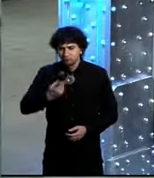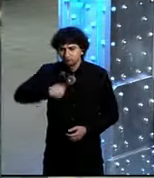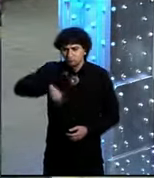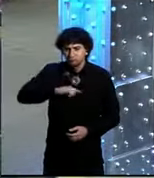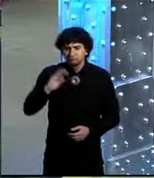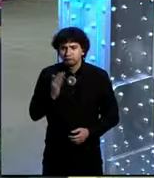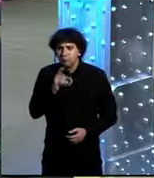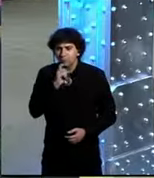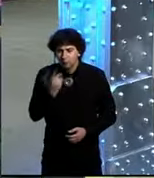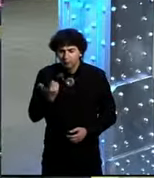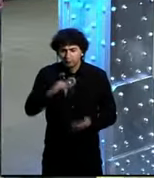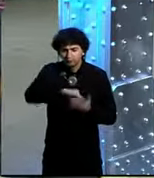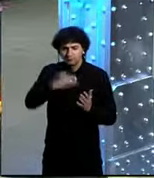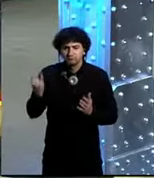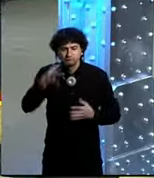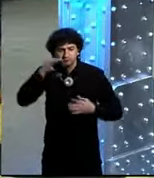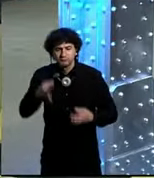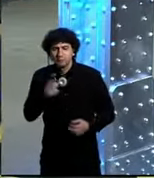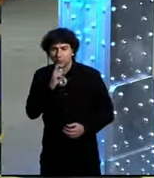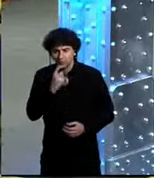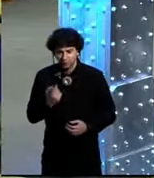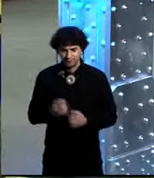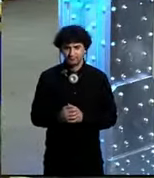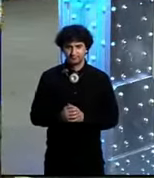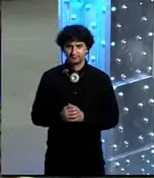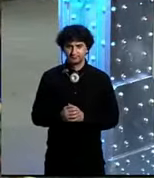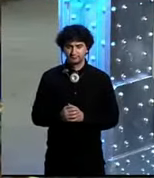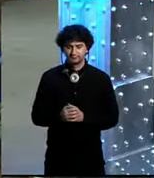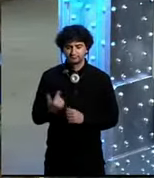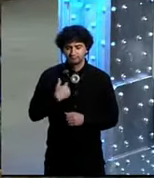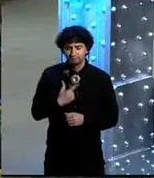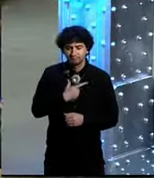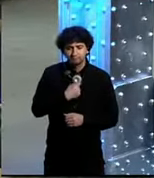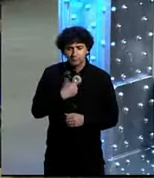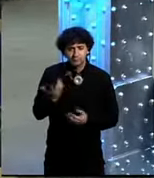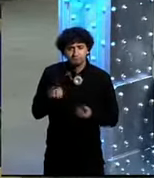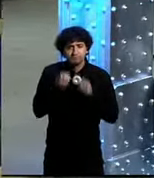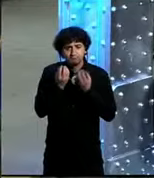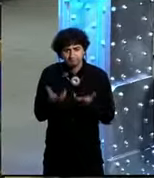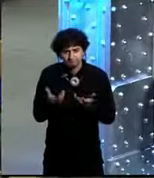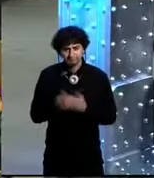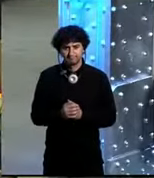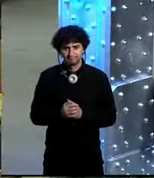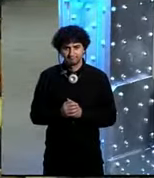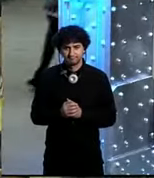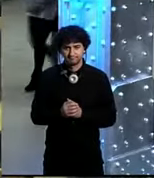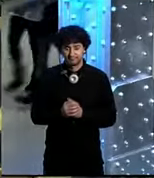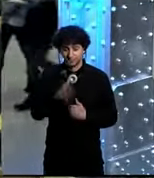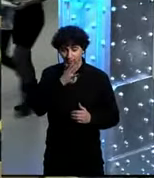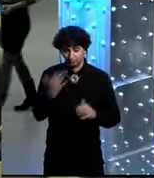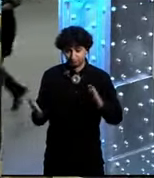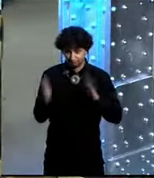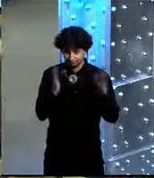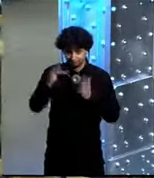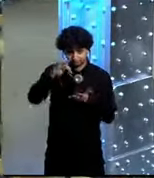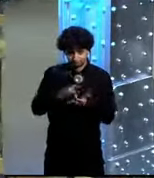on. Now, what I'd like to do is, during this session, talk to you about 5 different